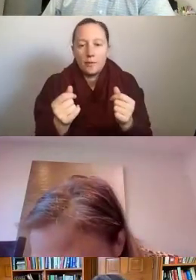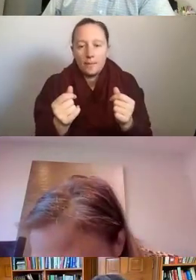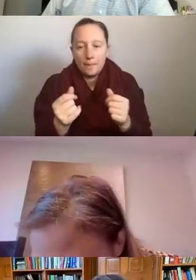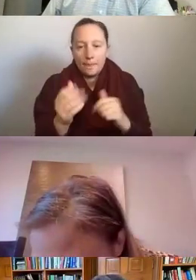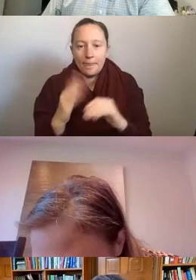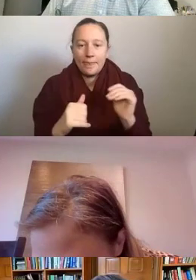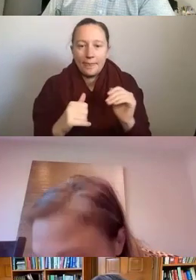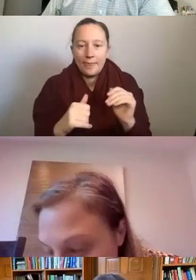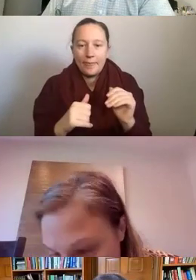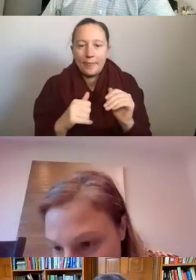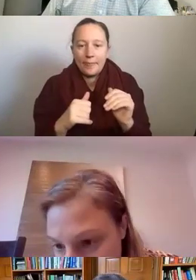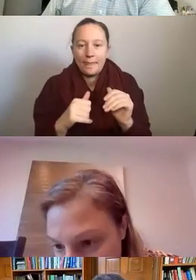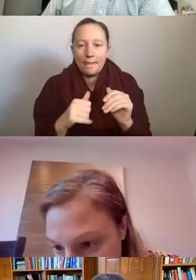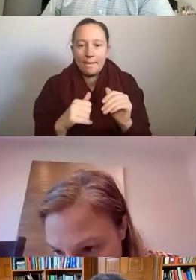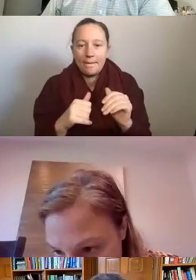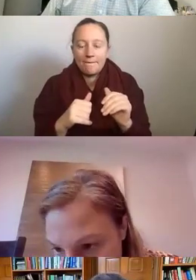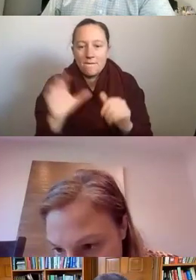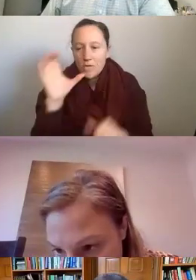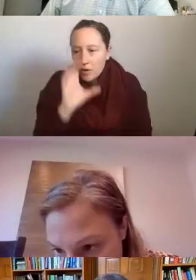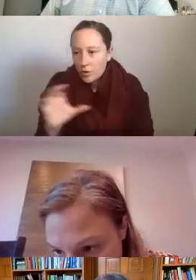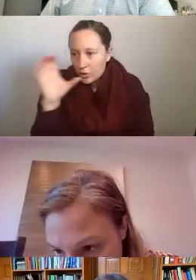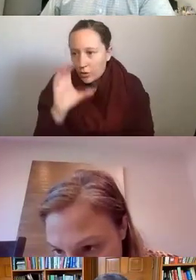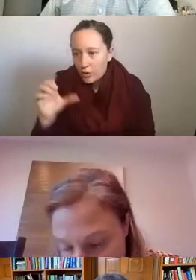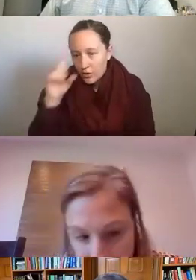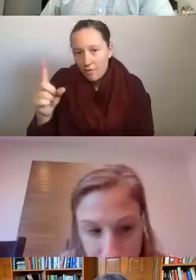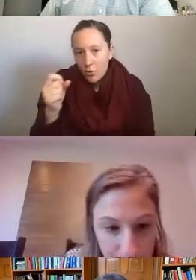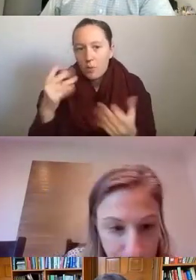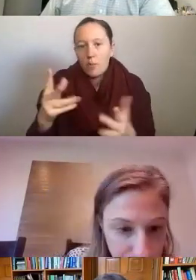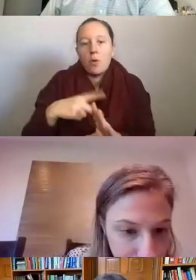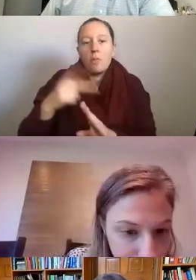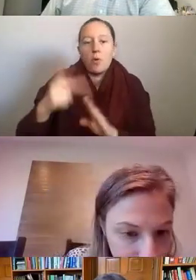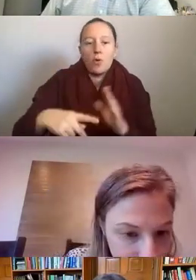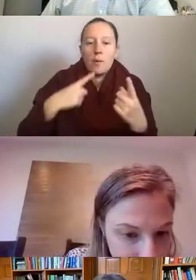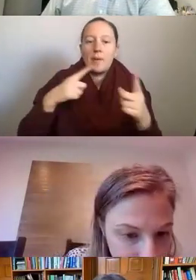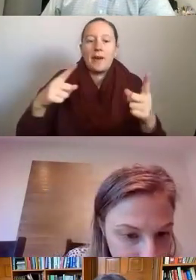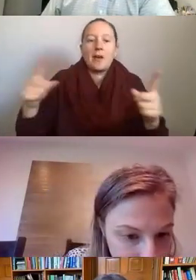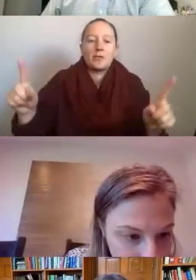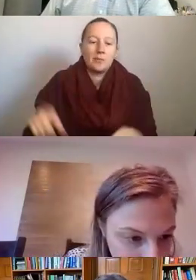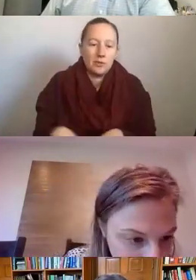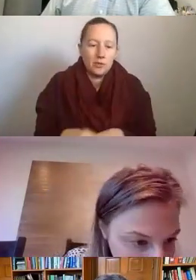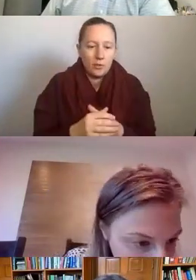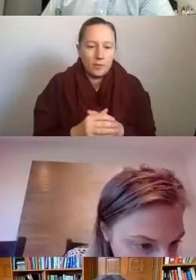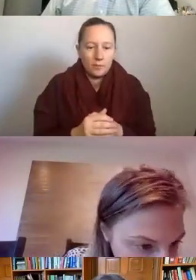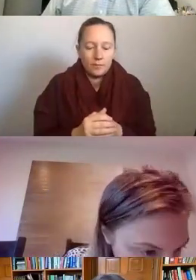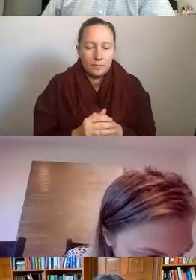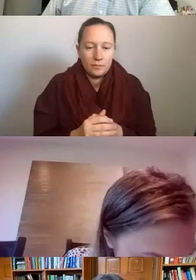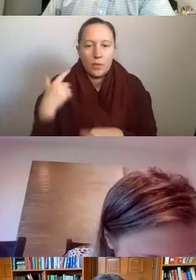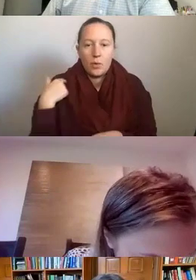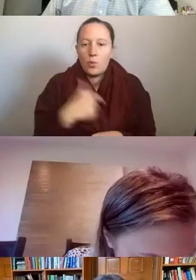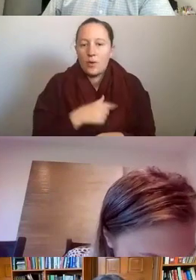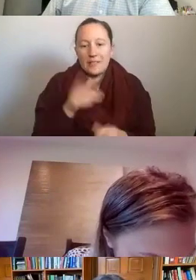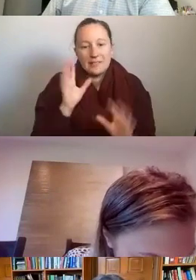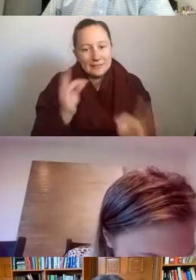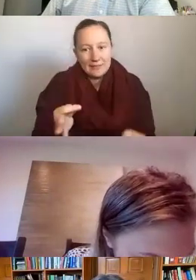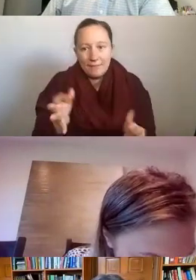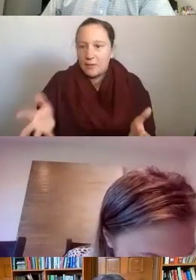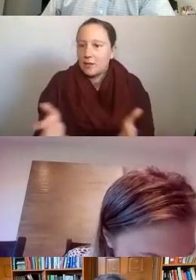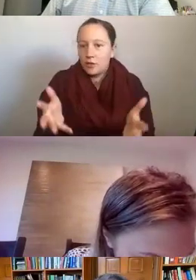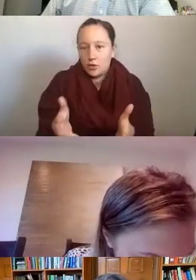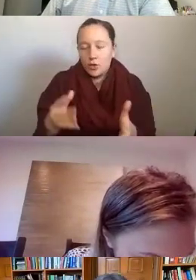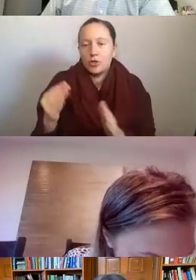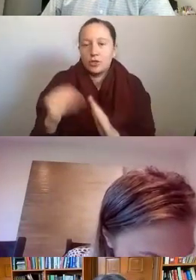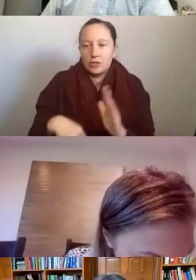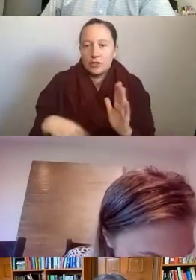than you're hunting around through multiple program announcements and so on. So we definitely encourage